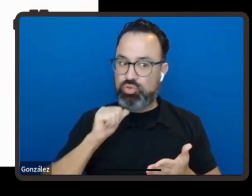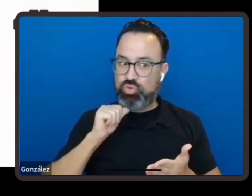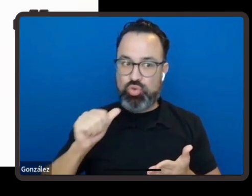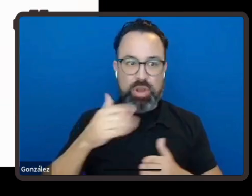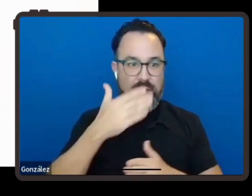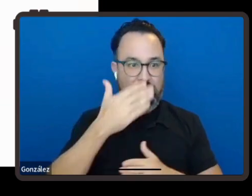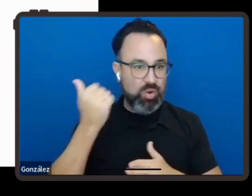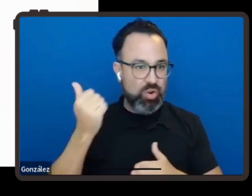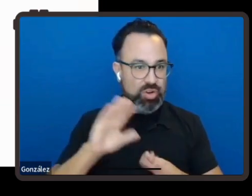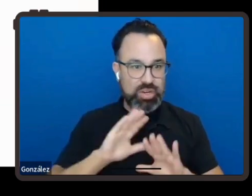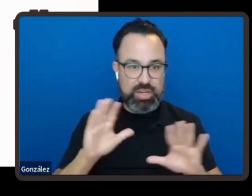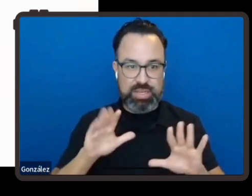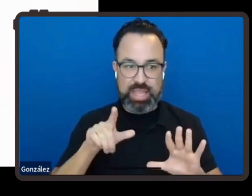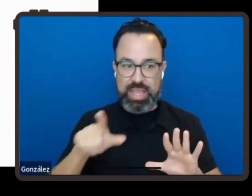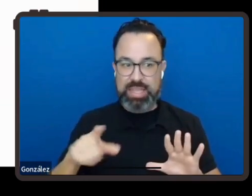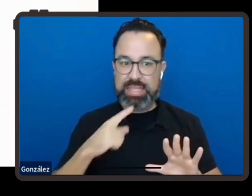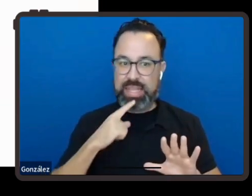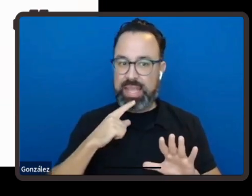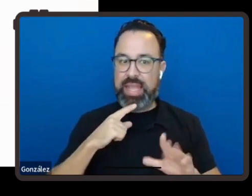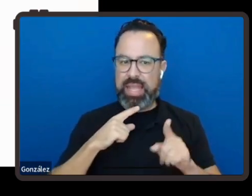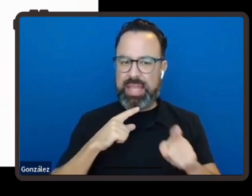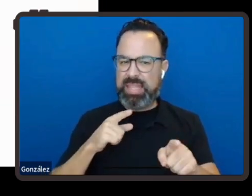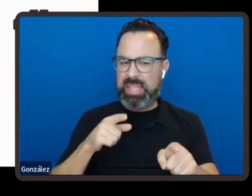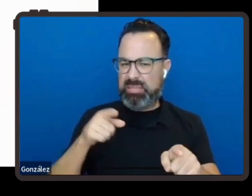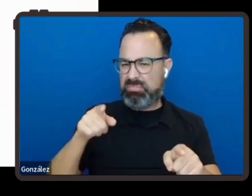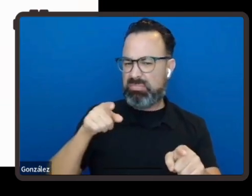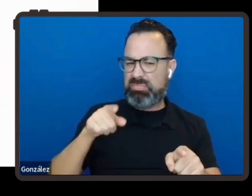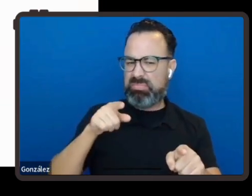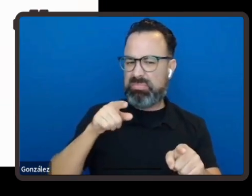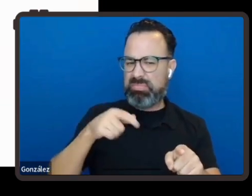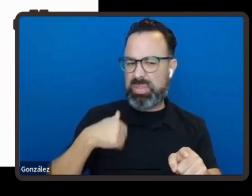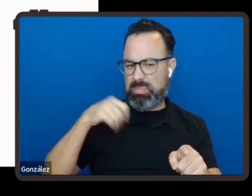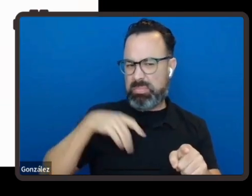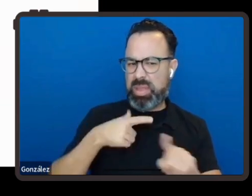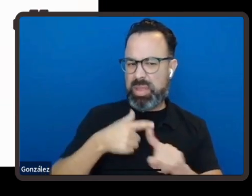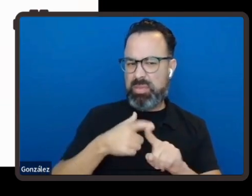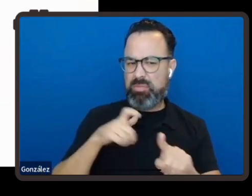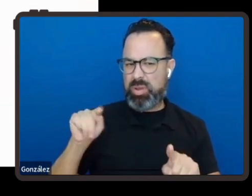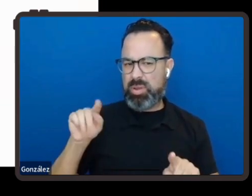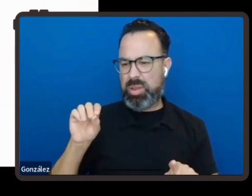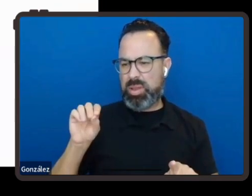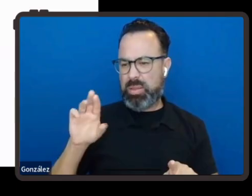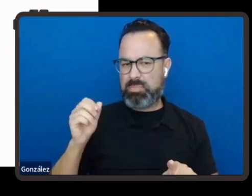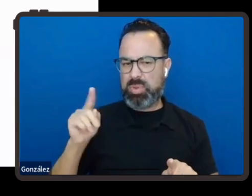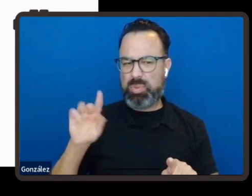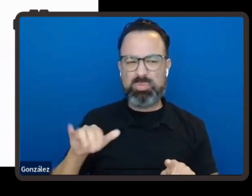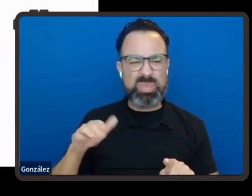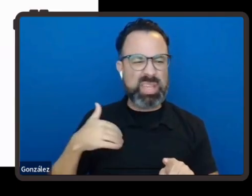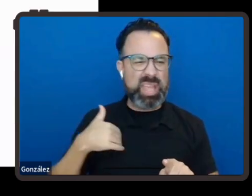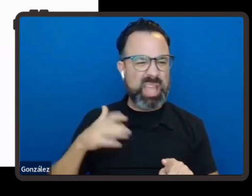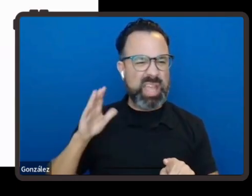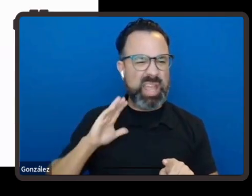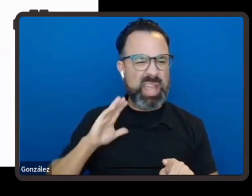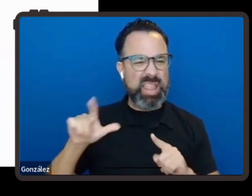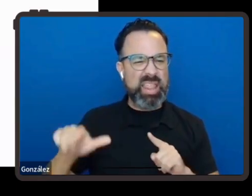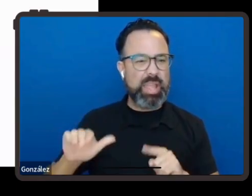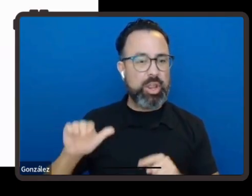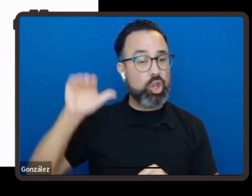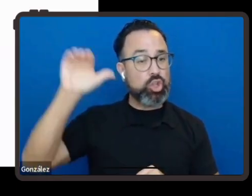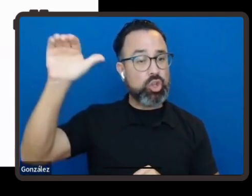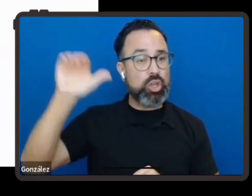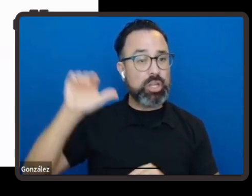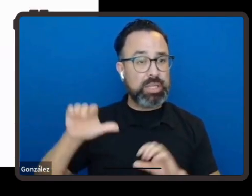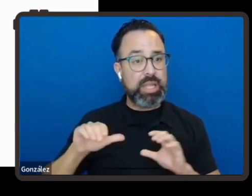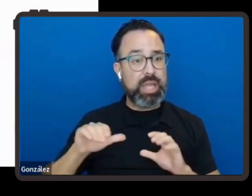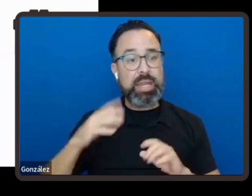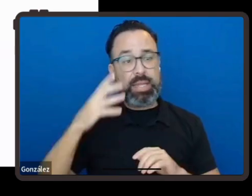this completely changed his life. He had it when he was younger, went back on again, had a sleep study done as an adult, and he